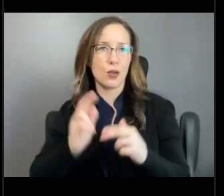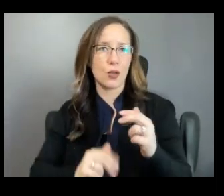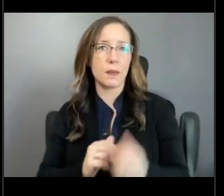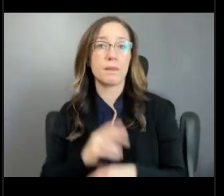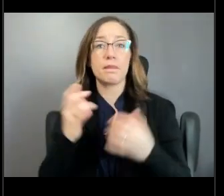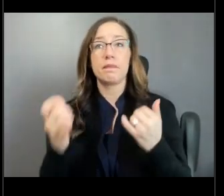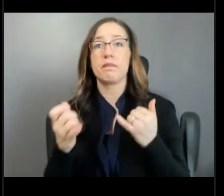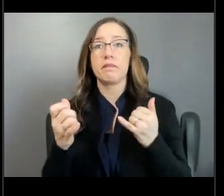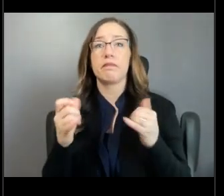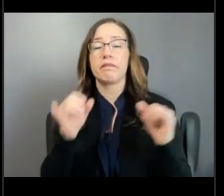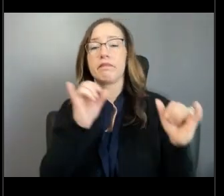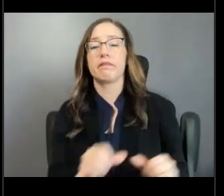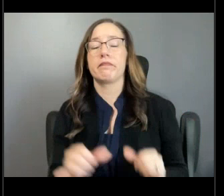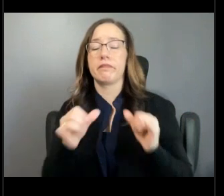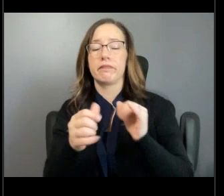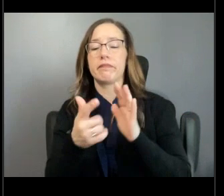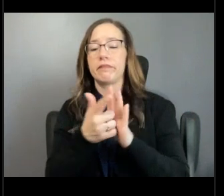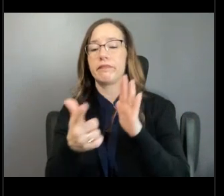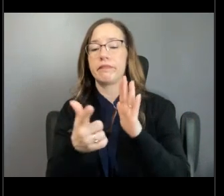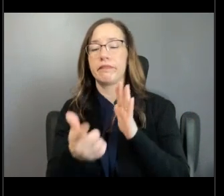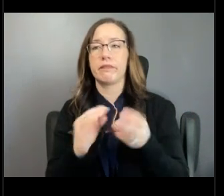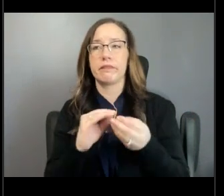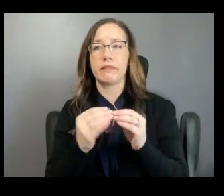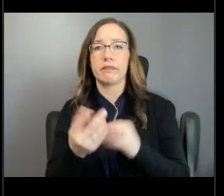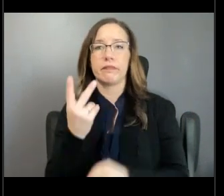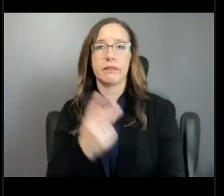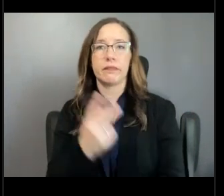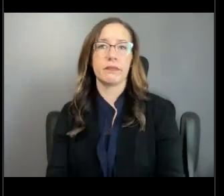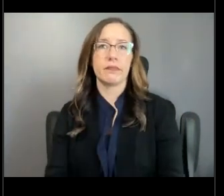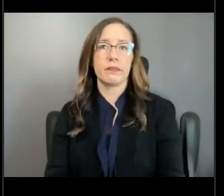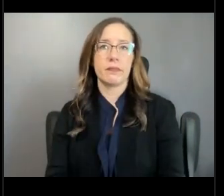Now, common violation 2,